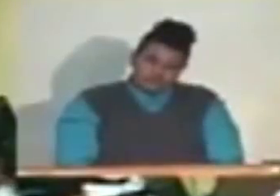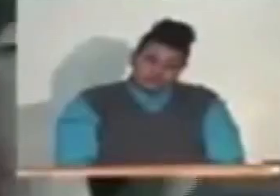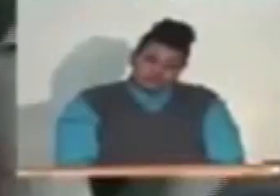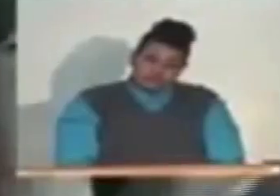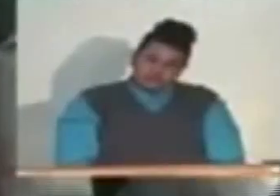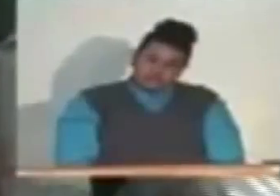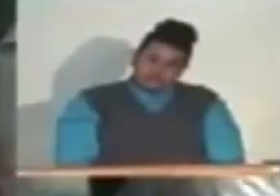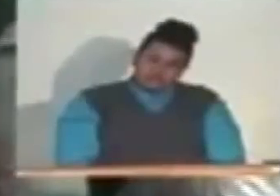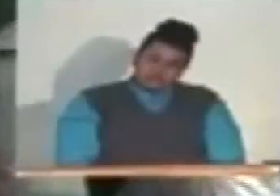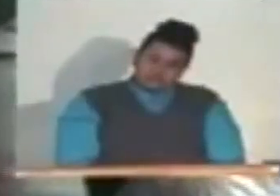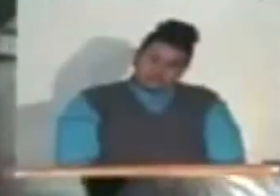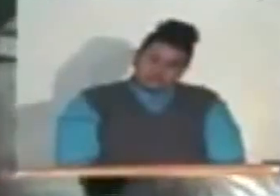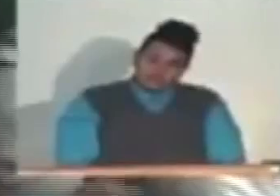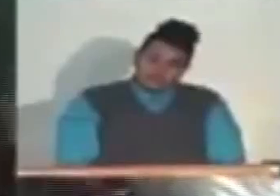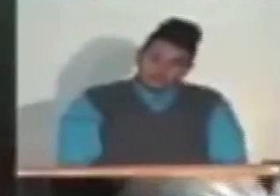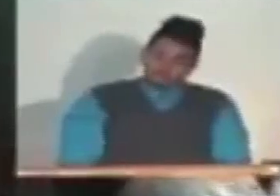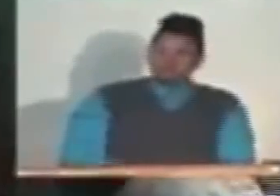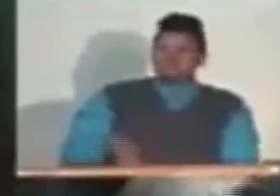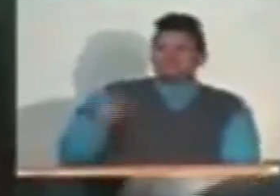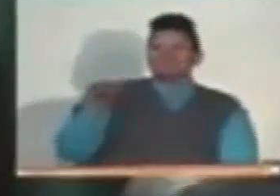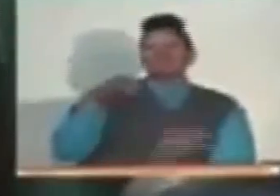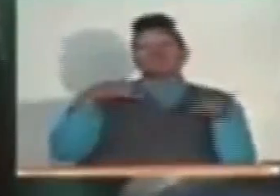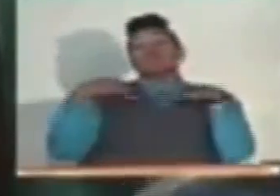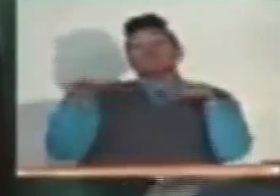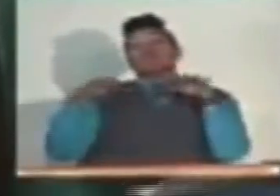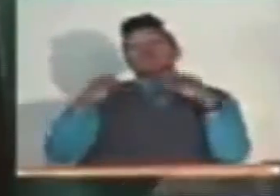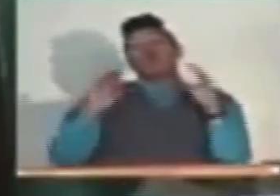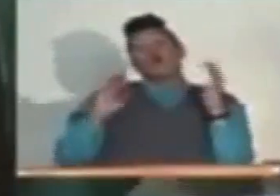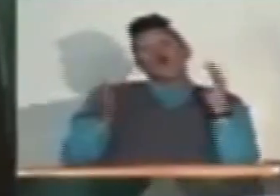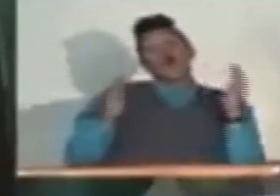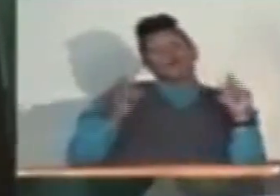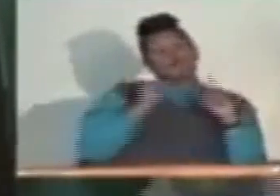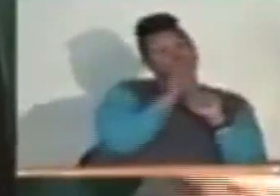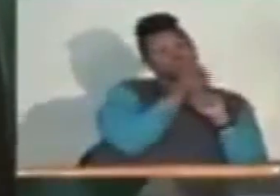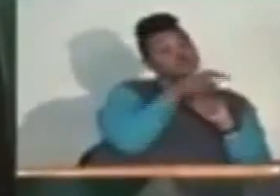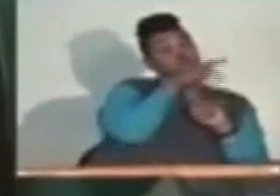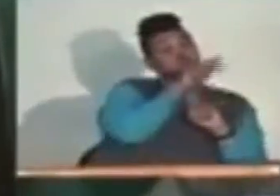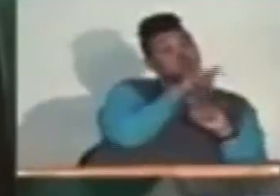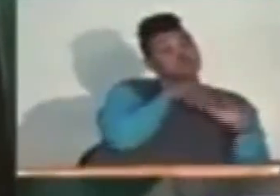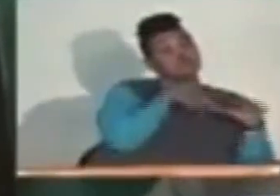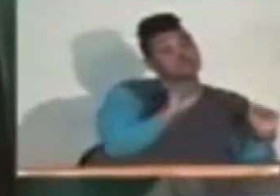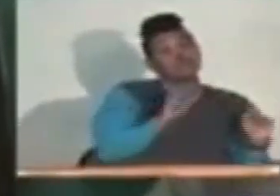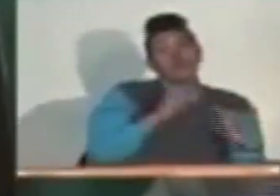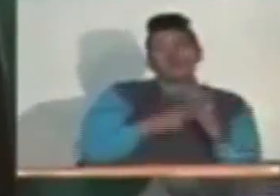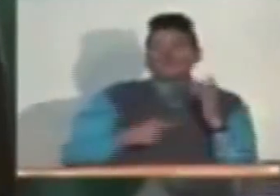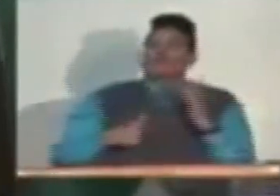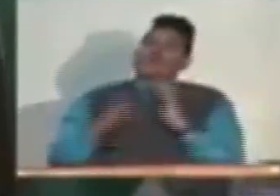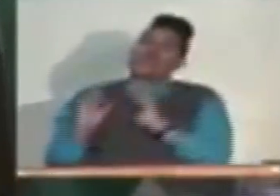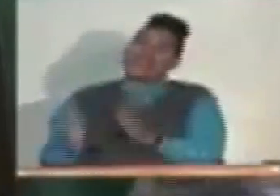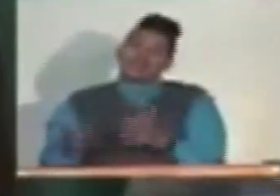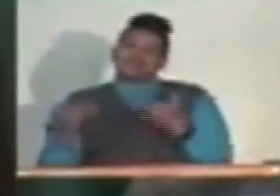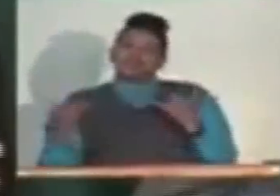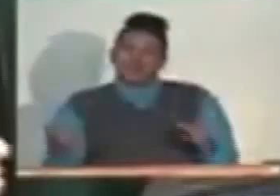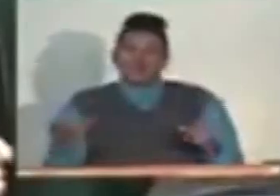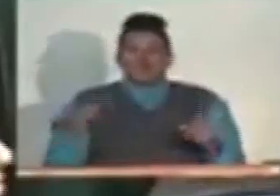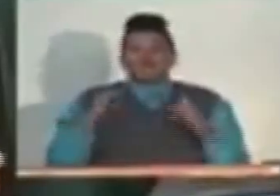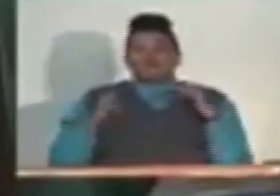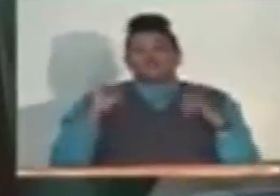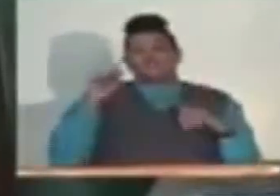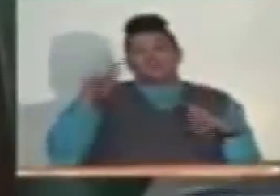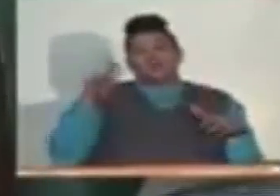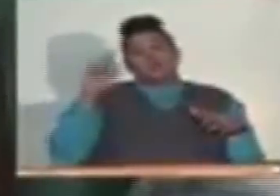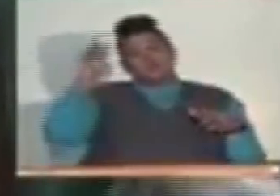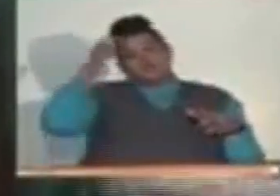Let us contrast that situation with the one we left in place, which the